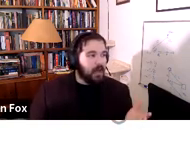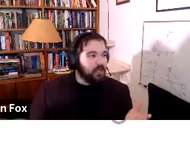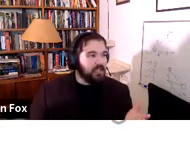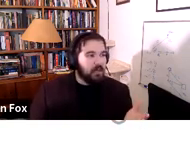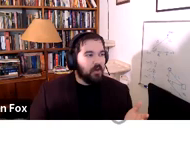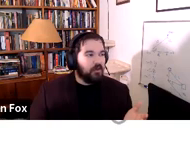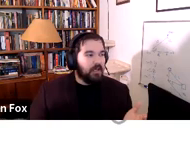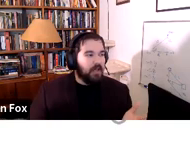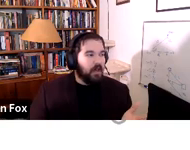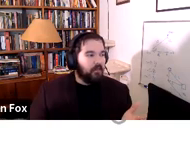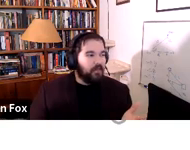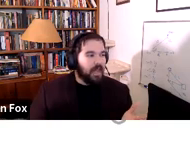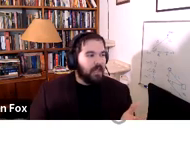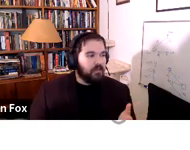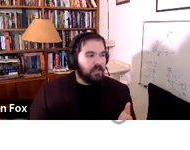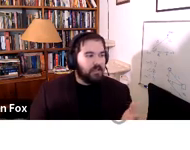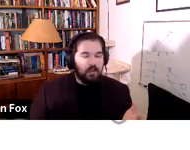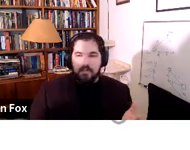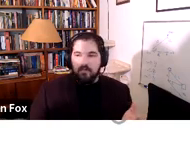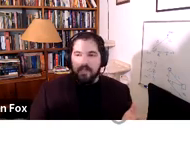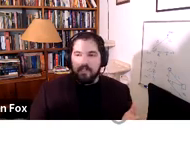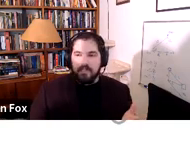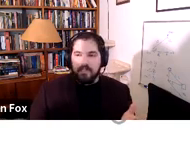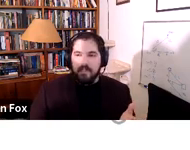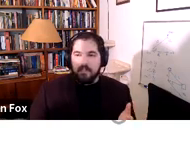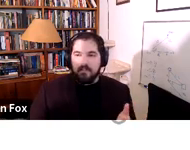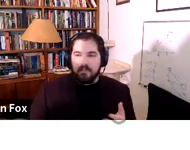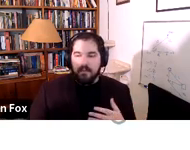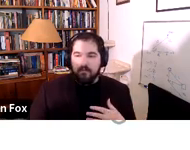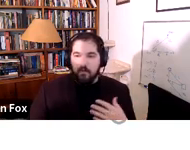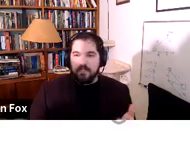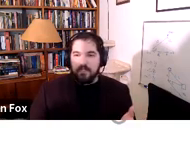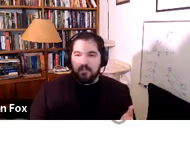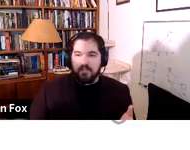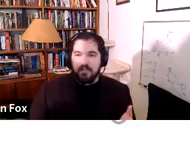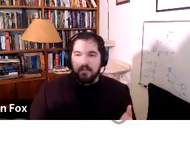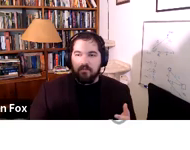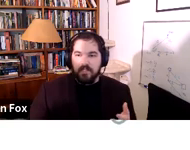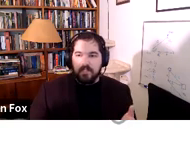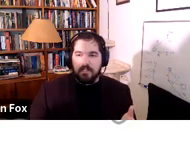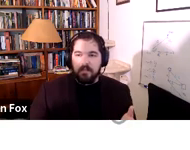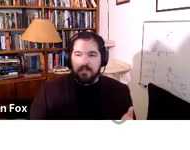AR captioning demo that uses augmented reality and voice